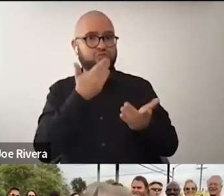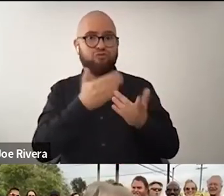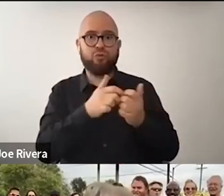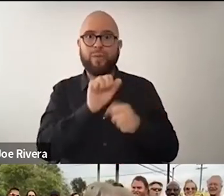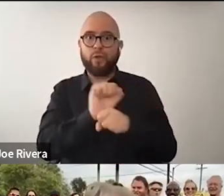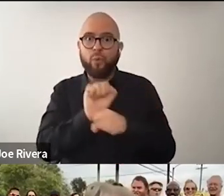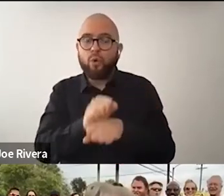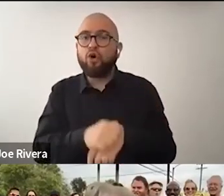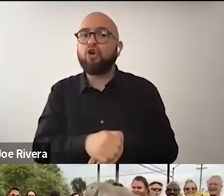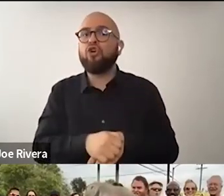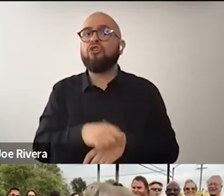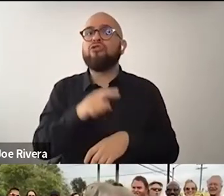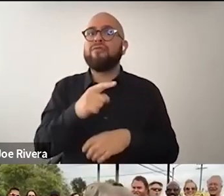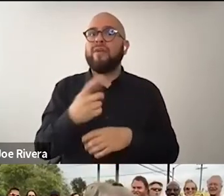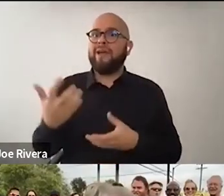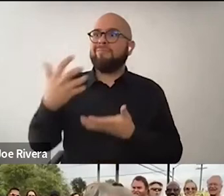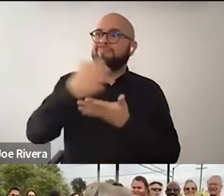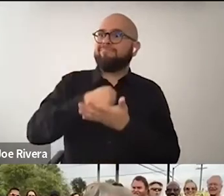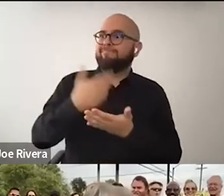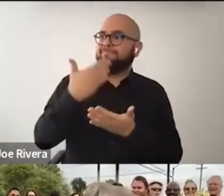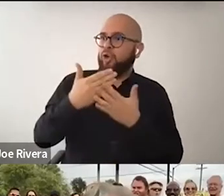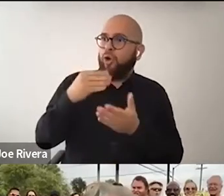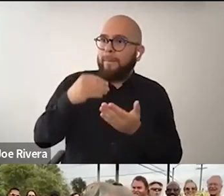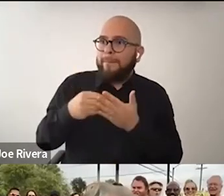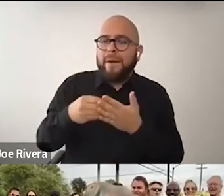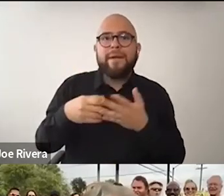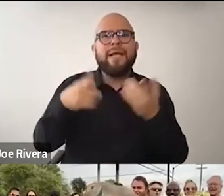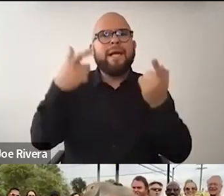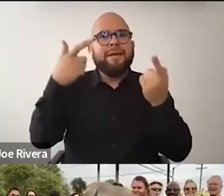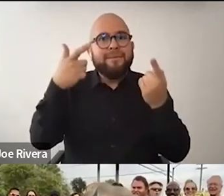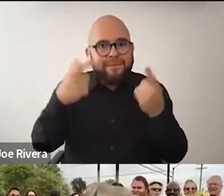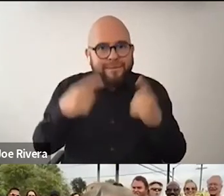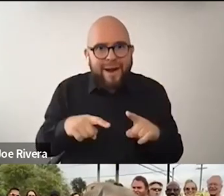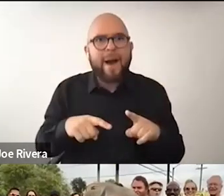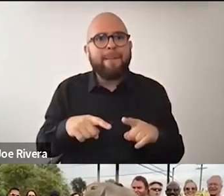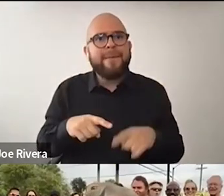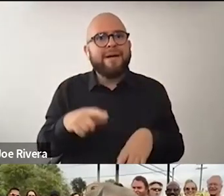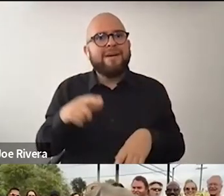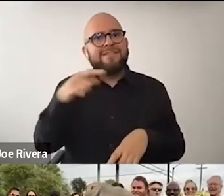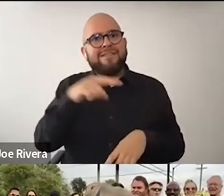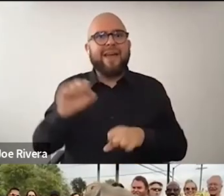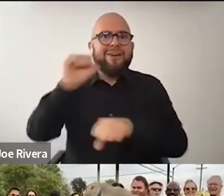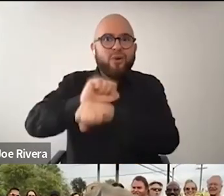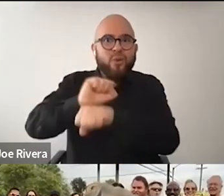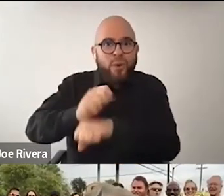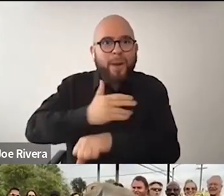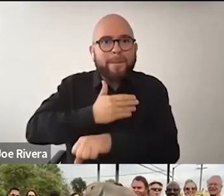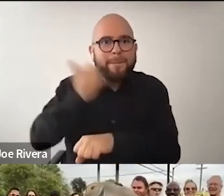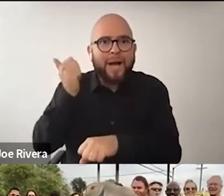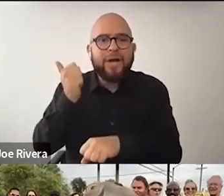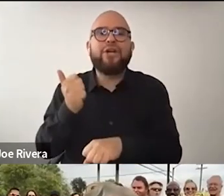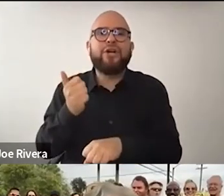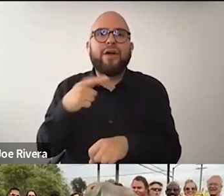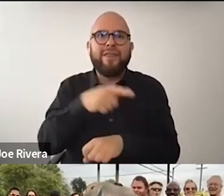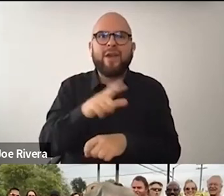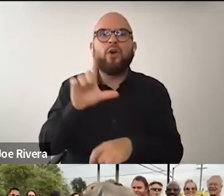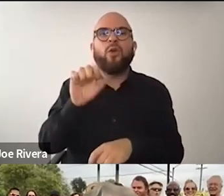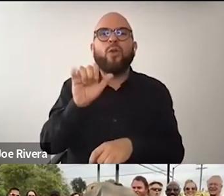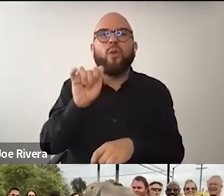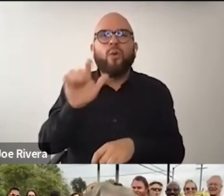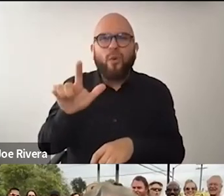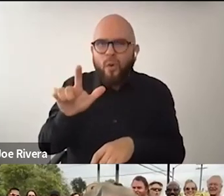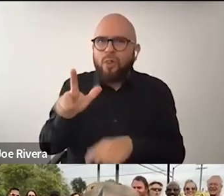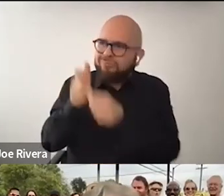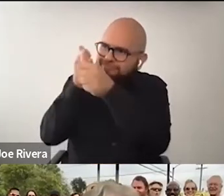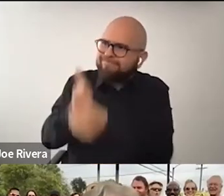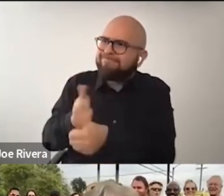company. And, this is not, hey, workers are here to ruin the company. It's like, hey, if everybody is succeeding,